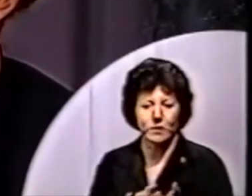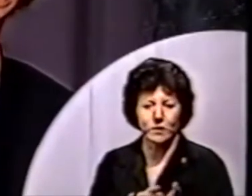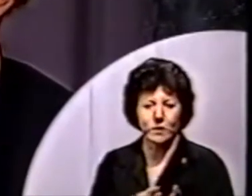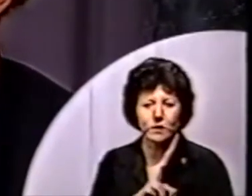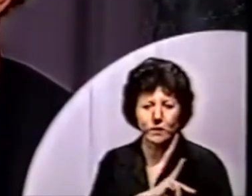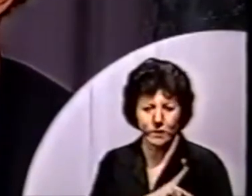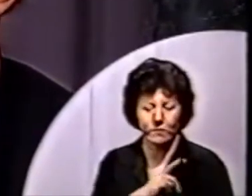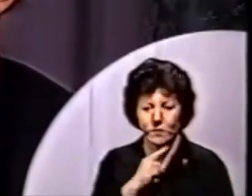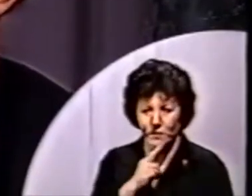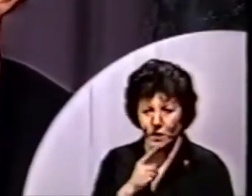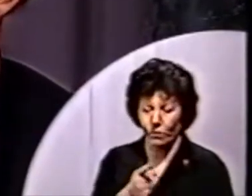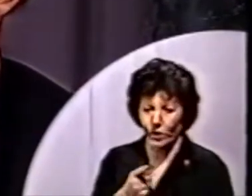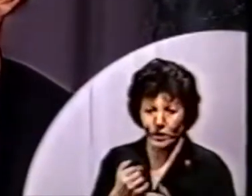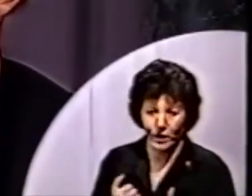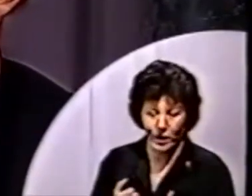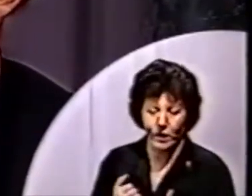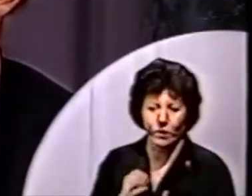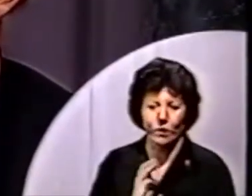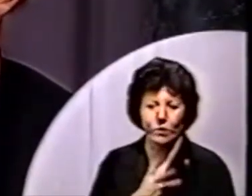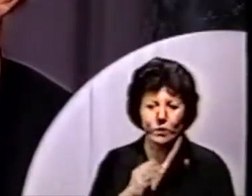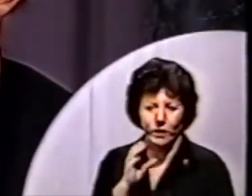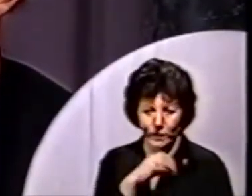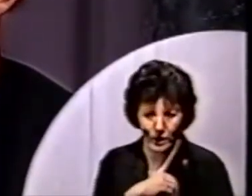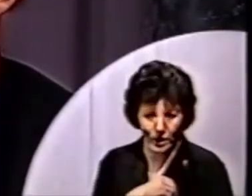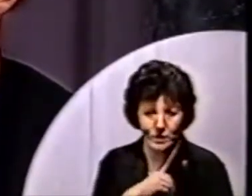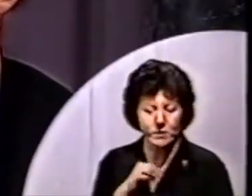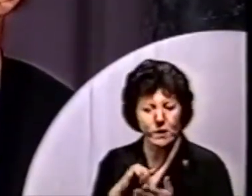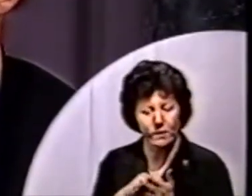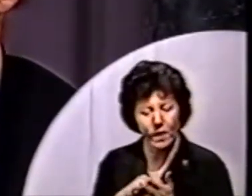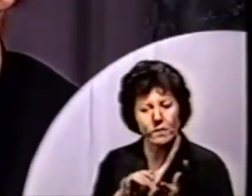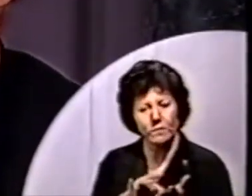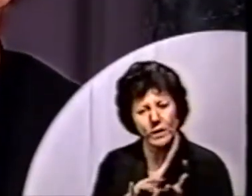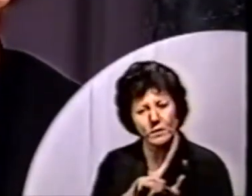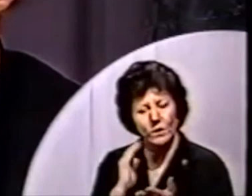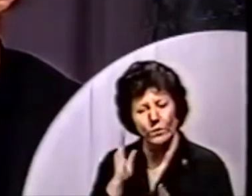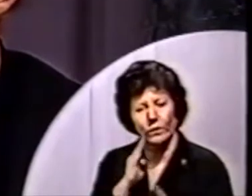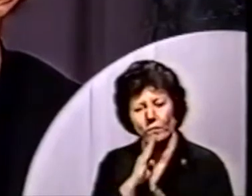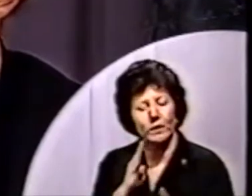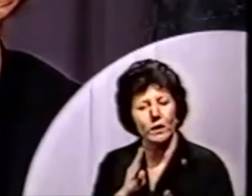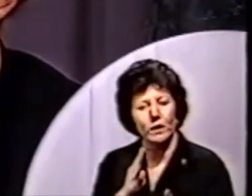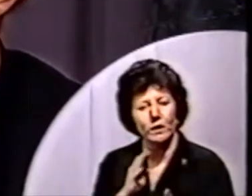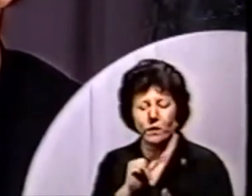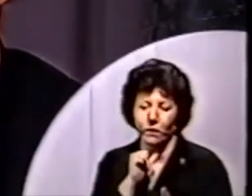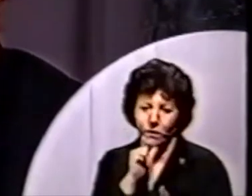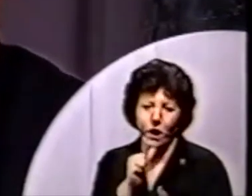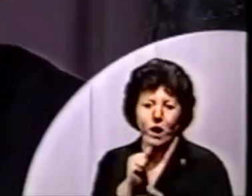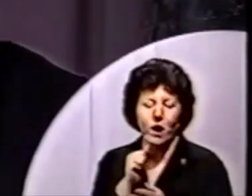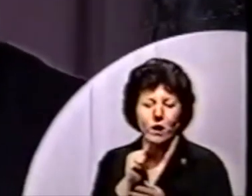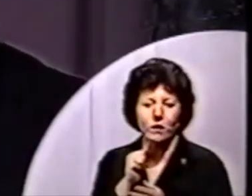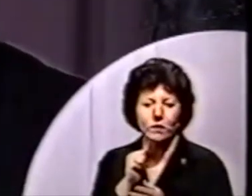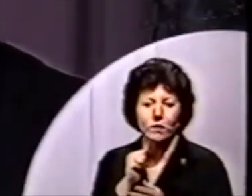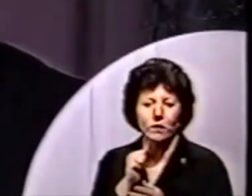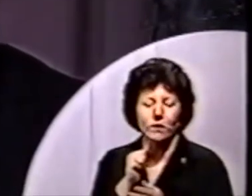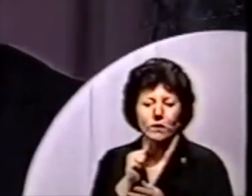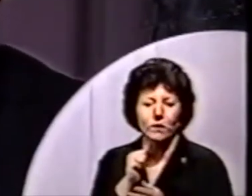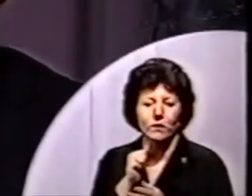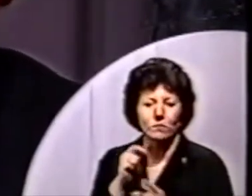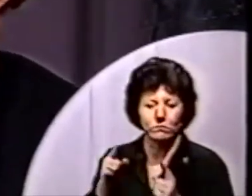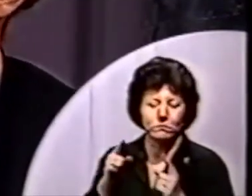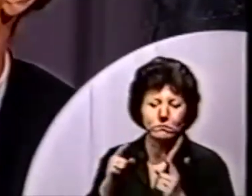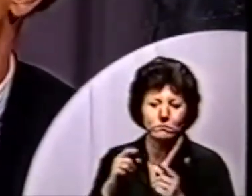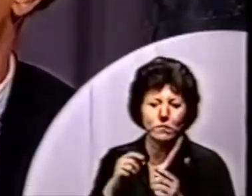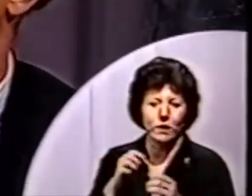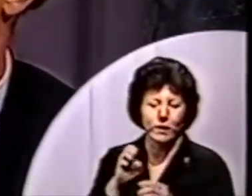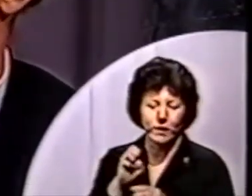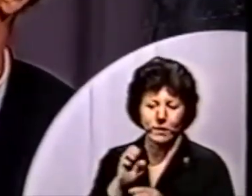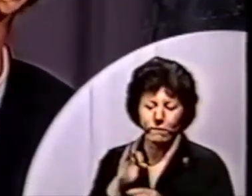mentioned, at this point we do have to assume that the vaccines are going to be ineffective until proven that they're effective. Right.